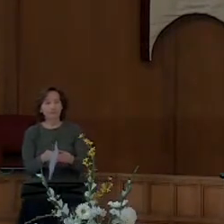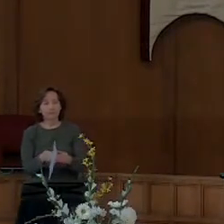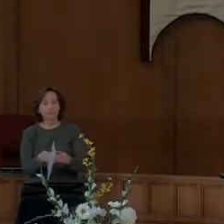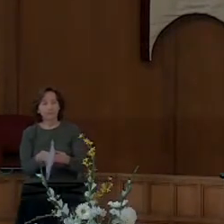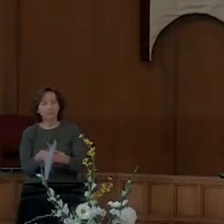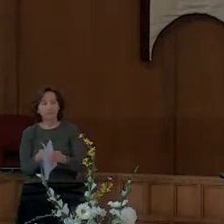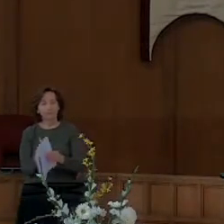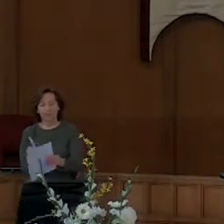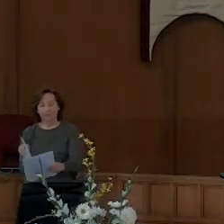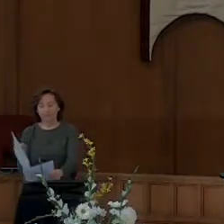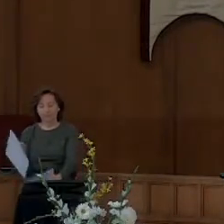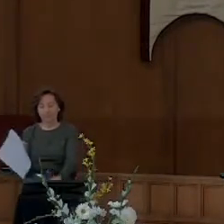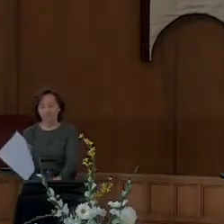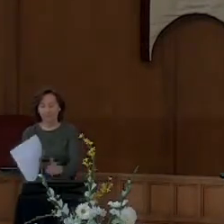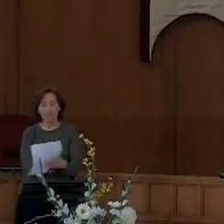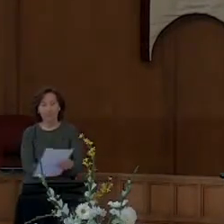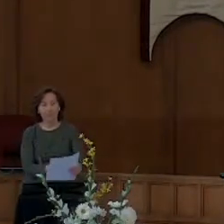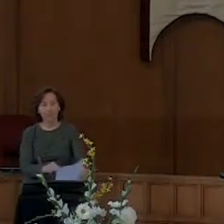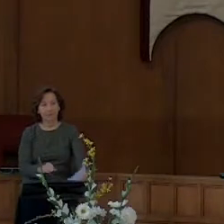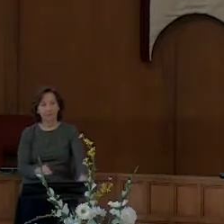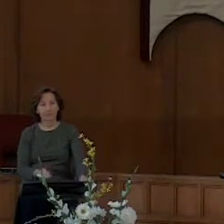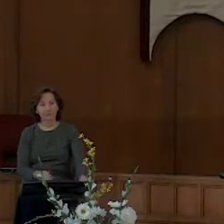Everyone from the back, please come.